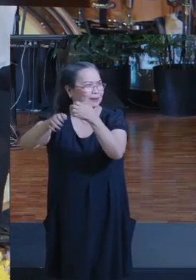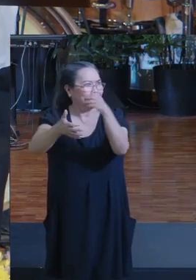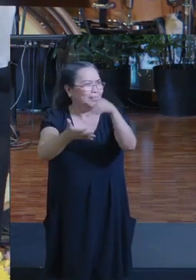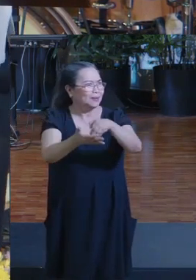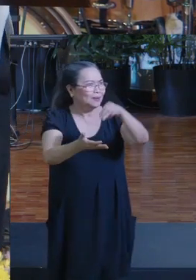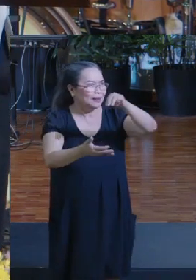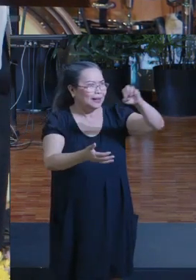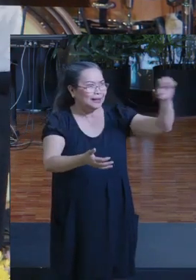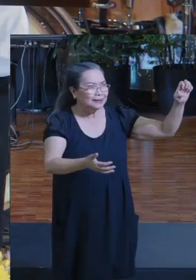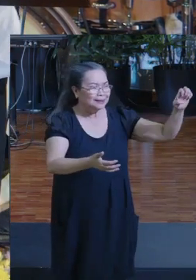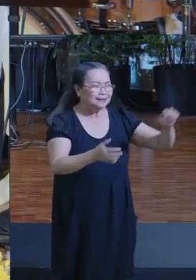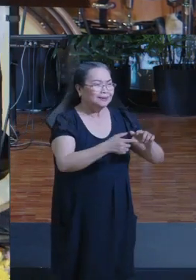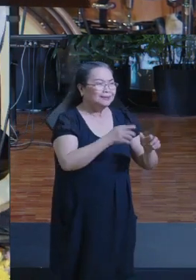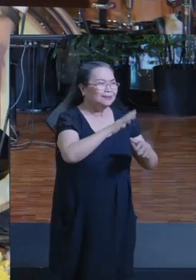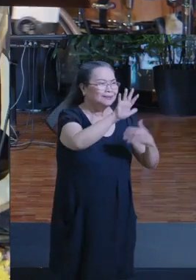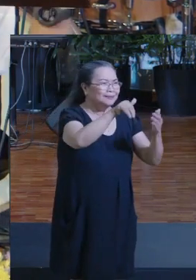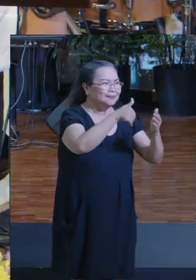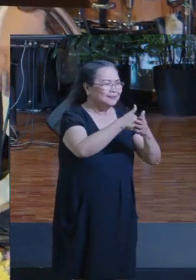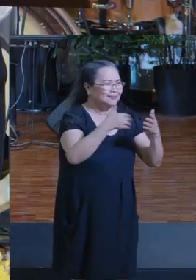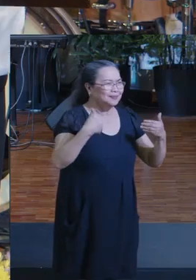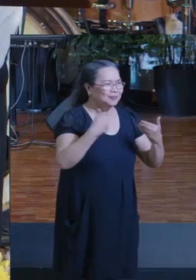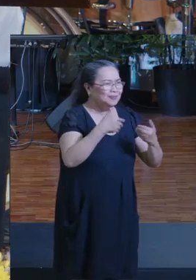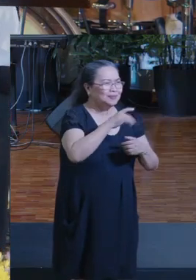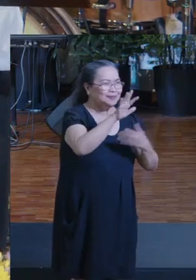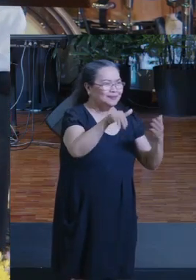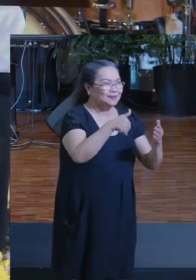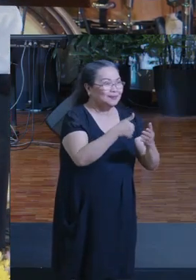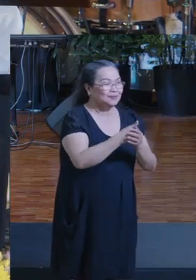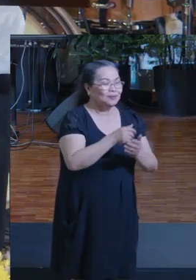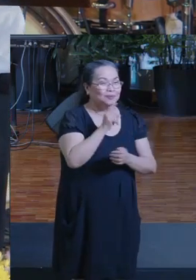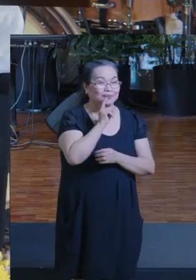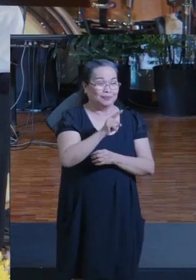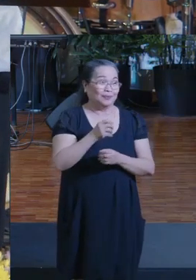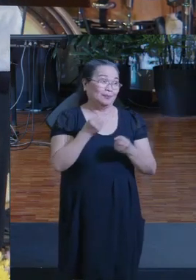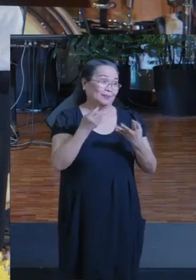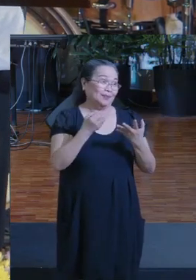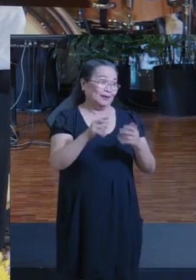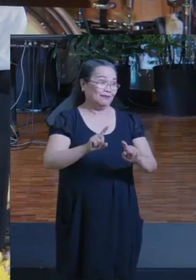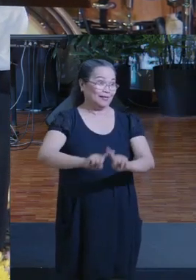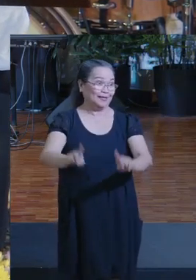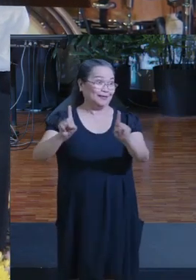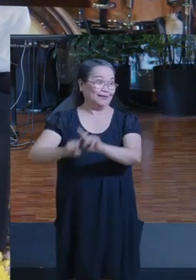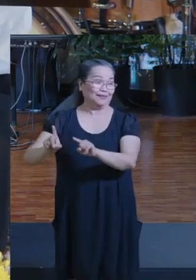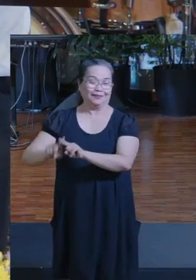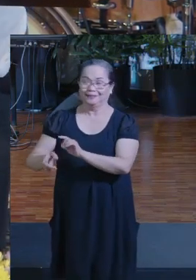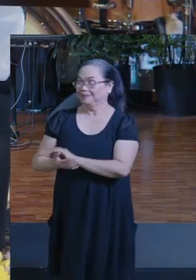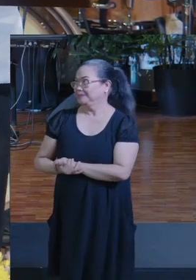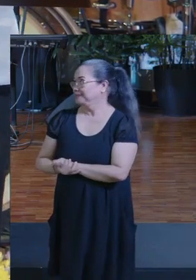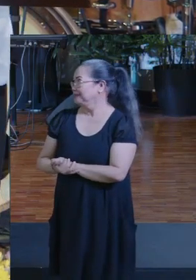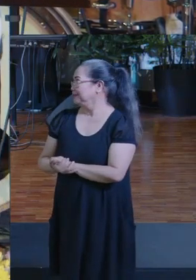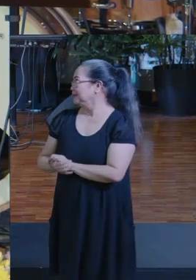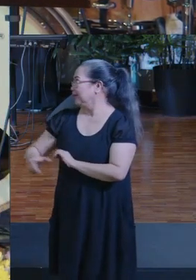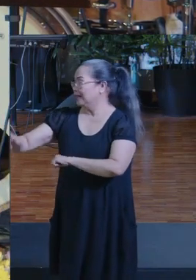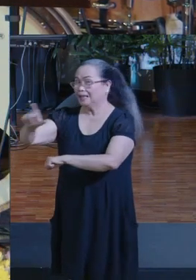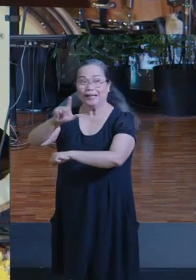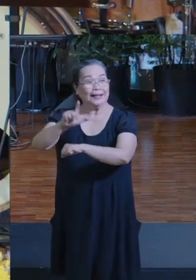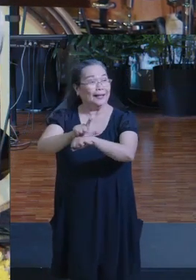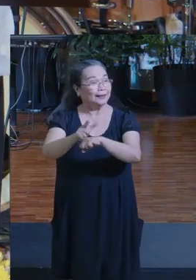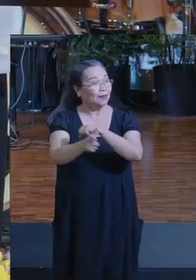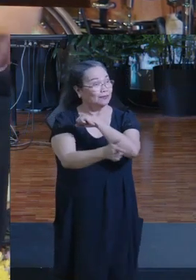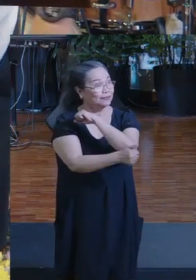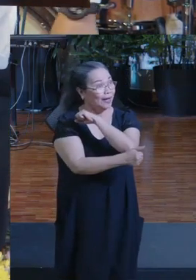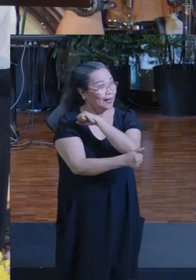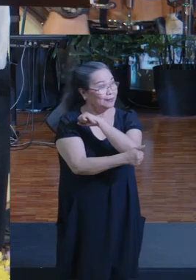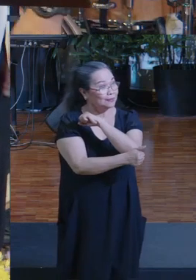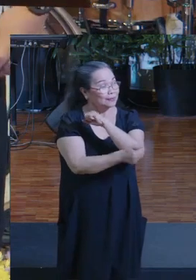the Amorites, and the Canaanites, the Girgashites, and the Jebusites. Ang land po ni Abraham actually